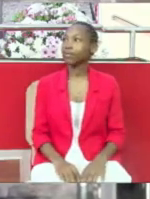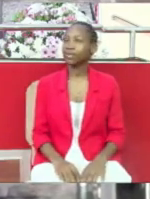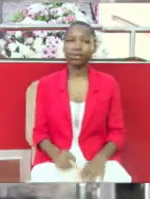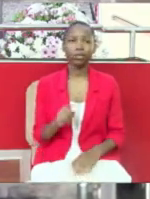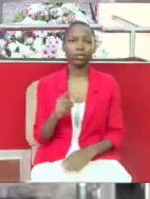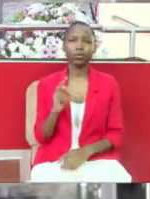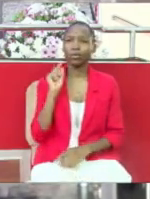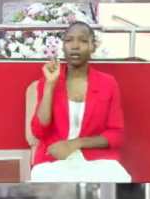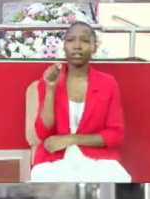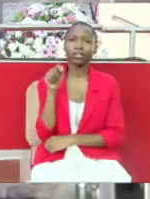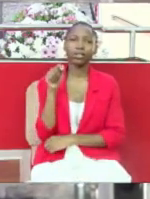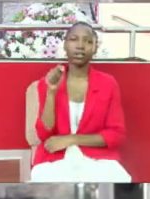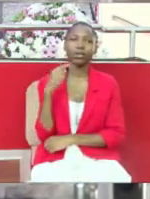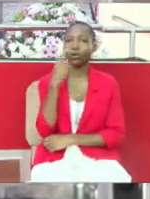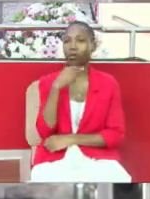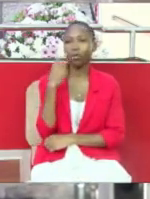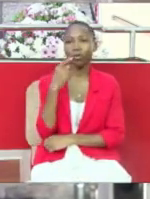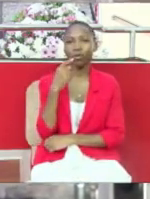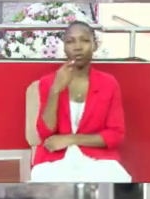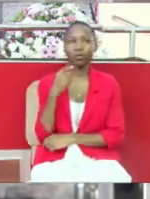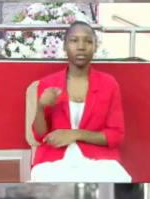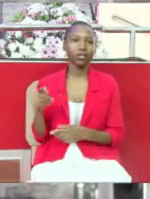kwani nani ana show up?